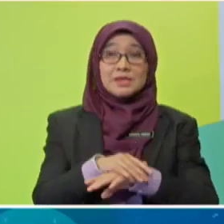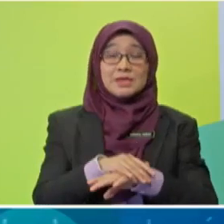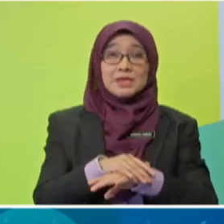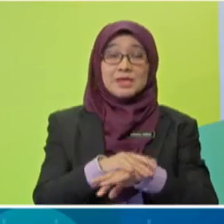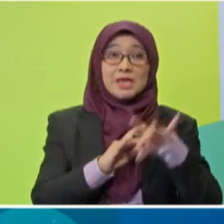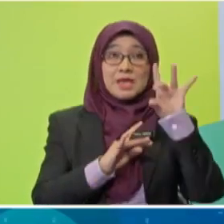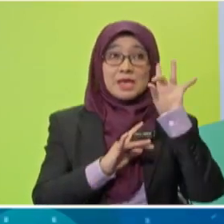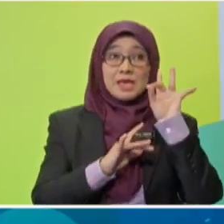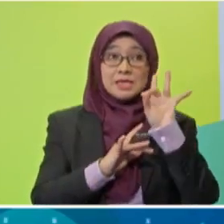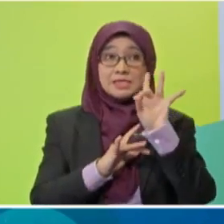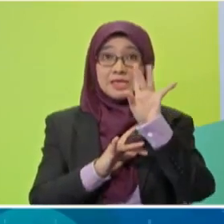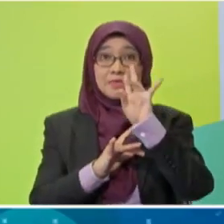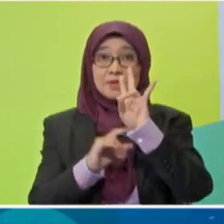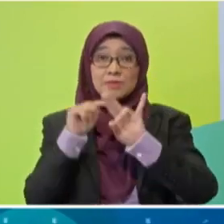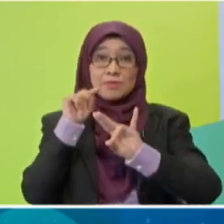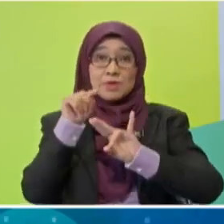87.36.